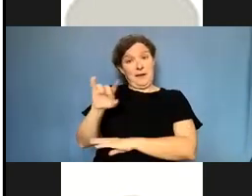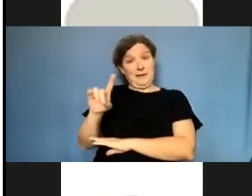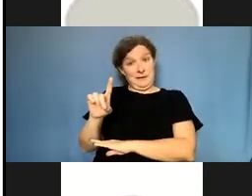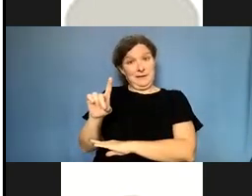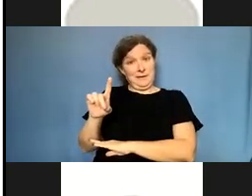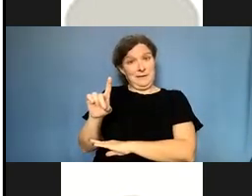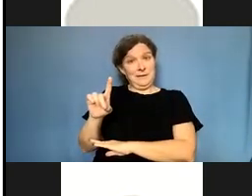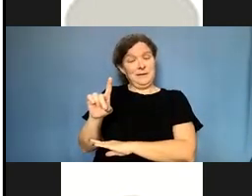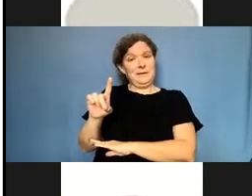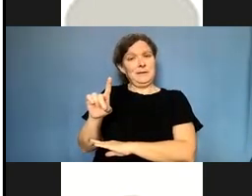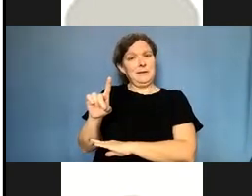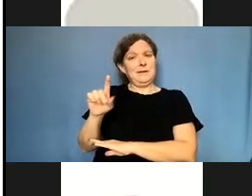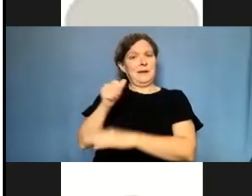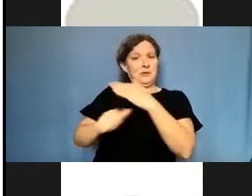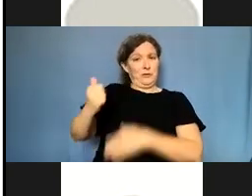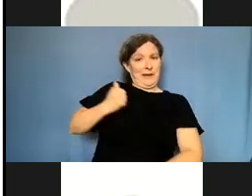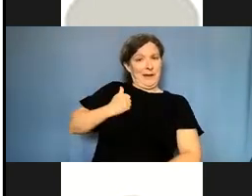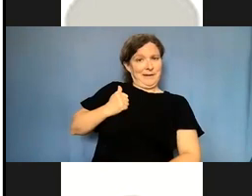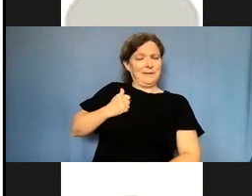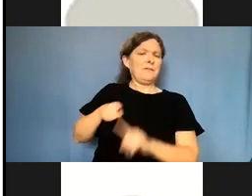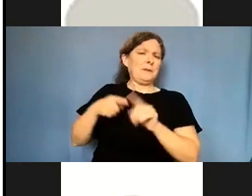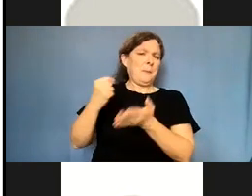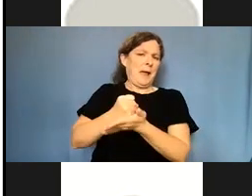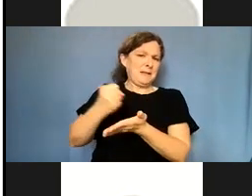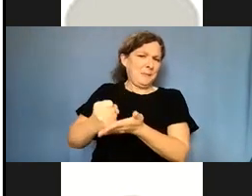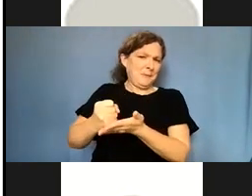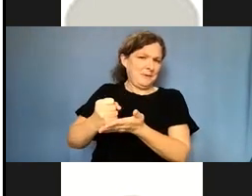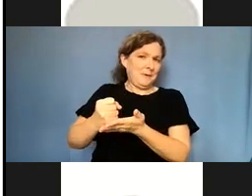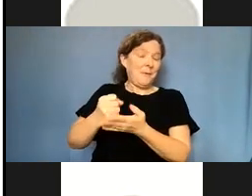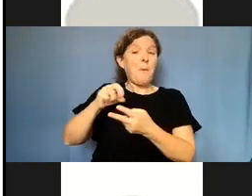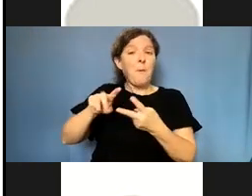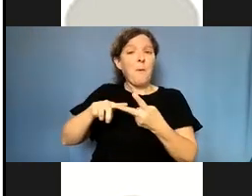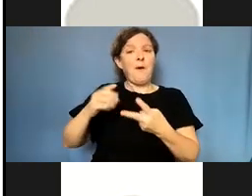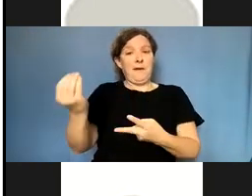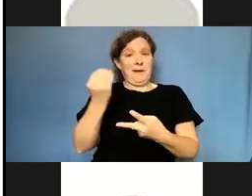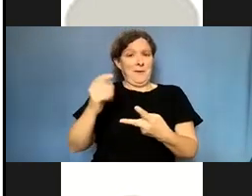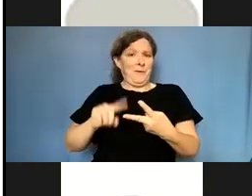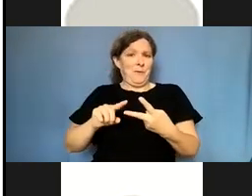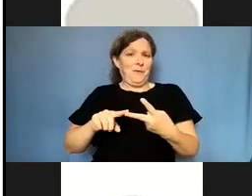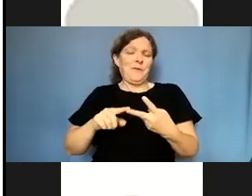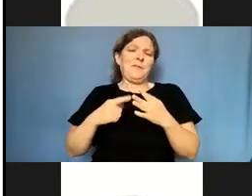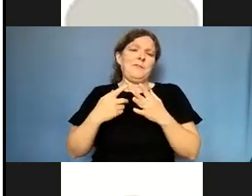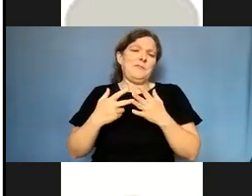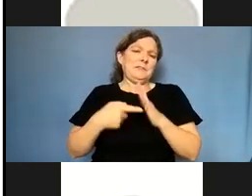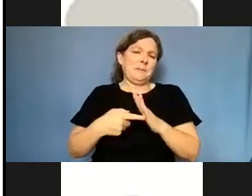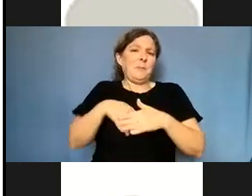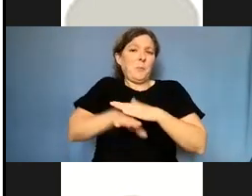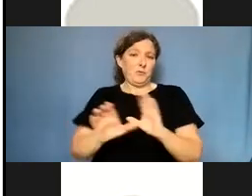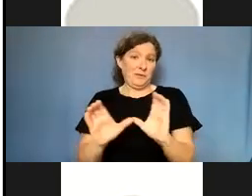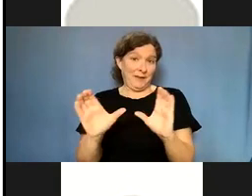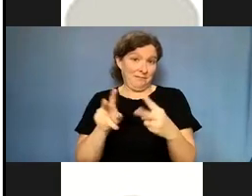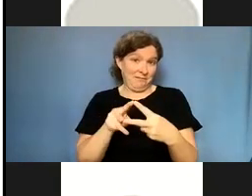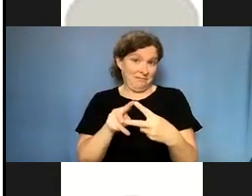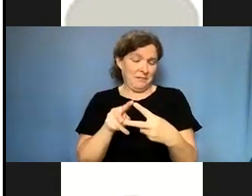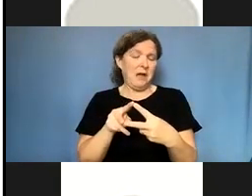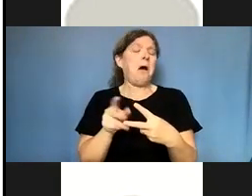by Canada, so federally, like a passport, a Canadian passport, or Ontario, like an Ontario birth certificate, for example, you can